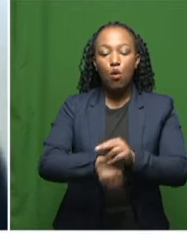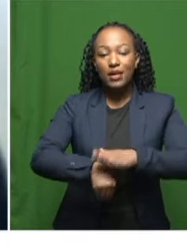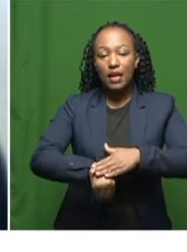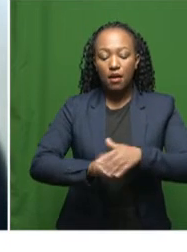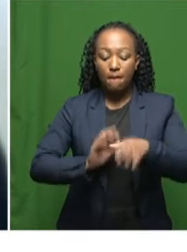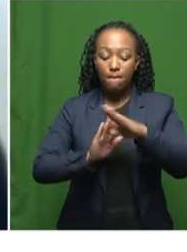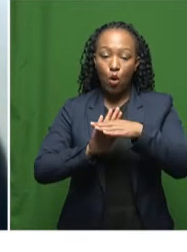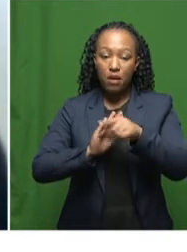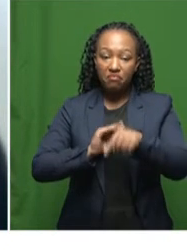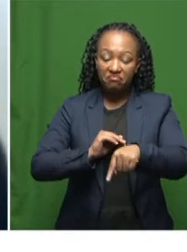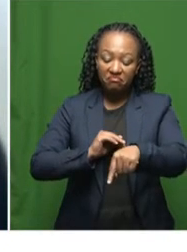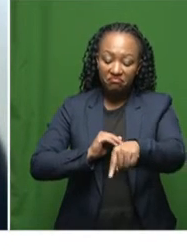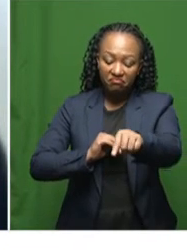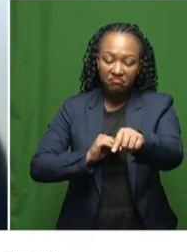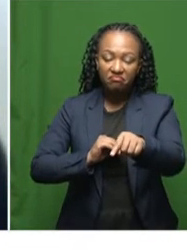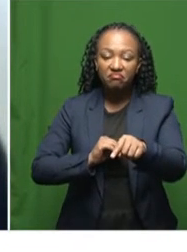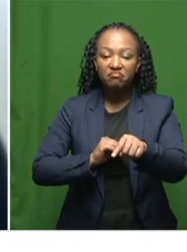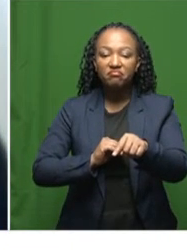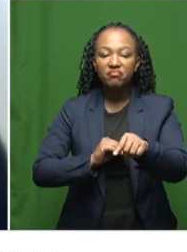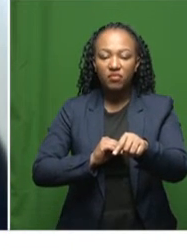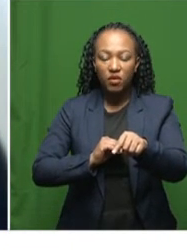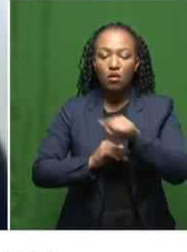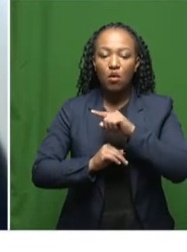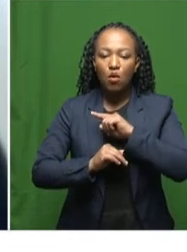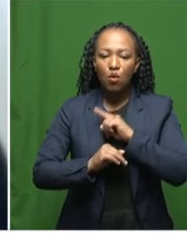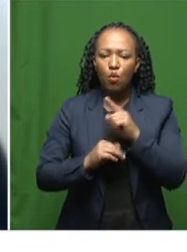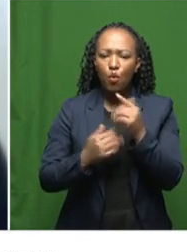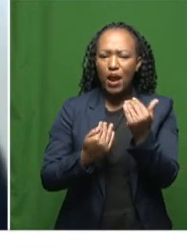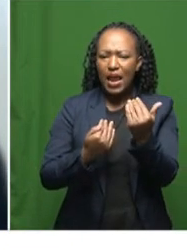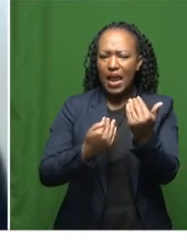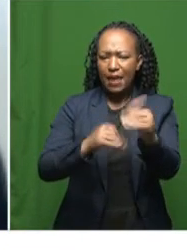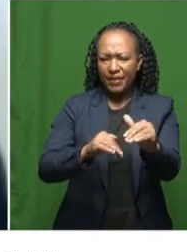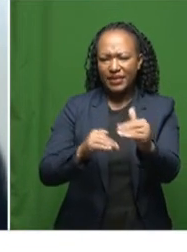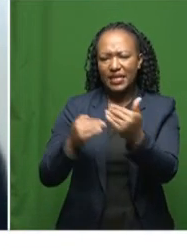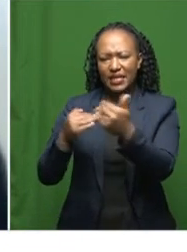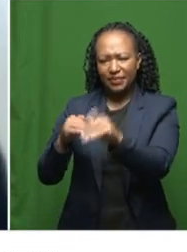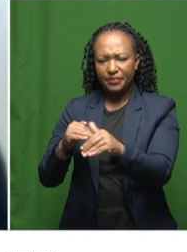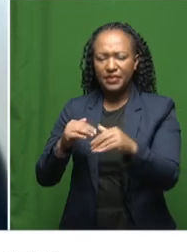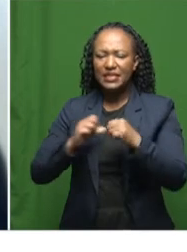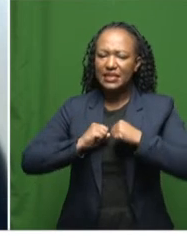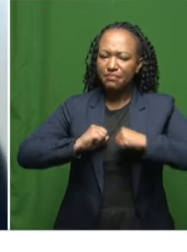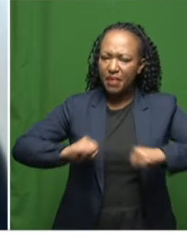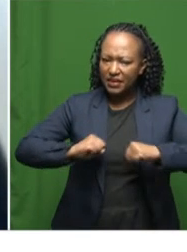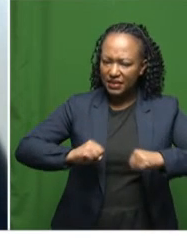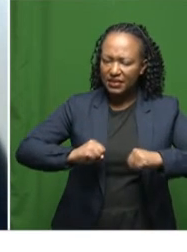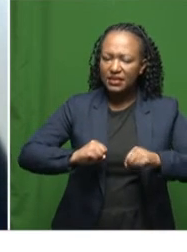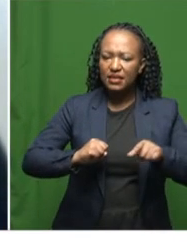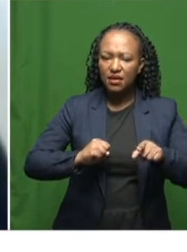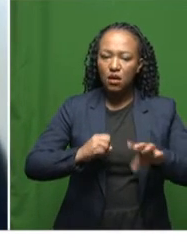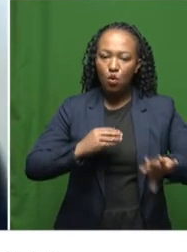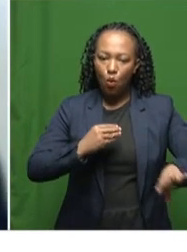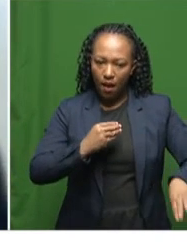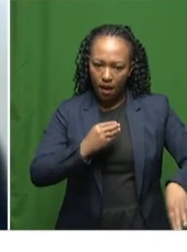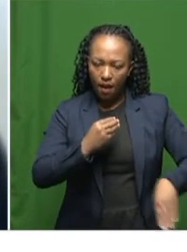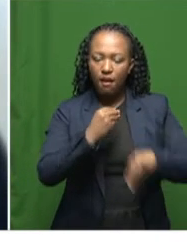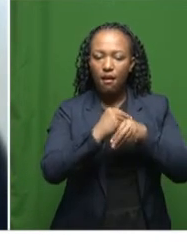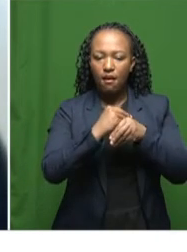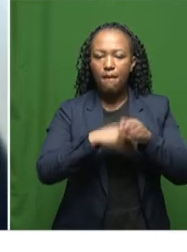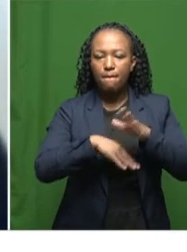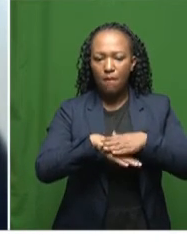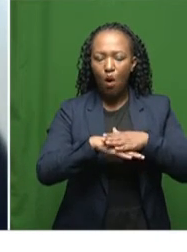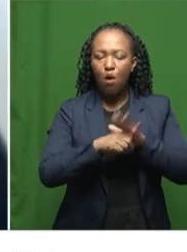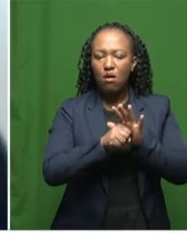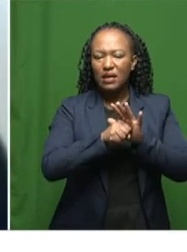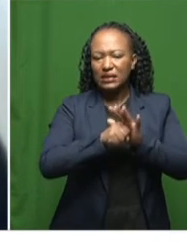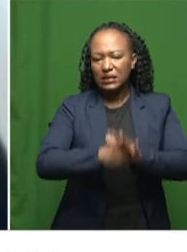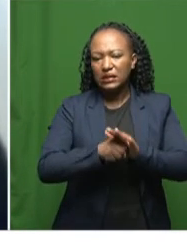program, we'll be limiting spaces within the hospital and then adding more